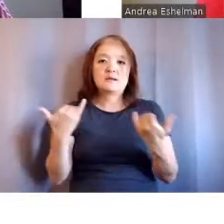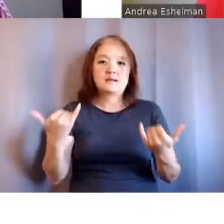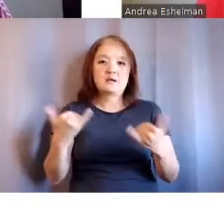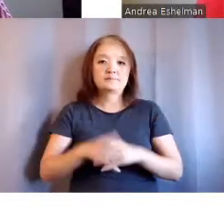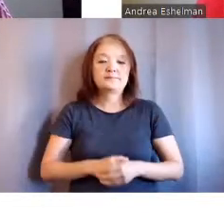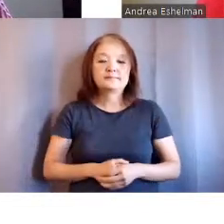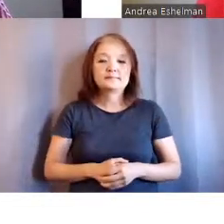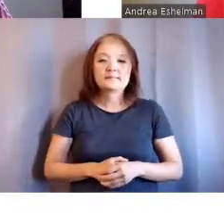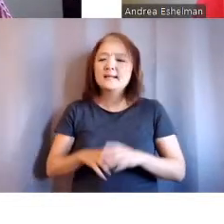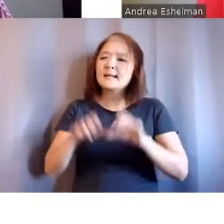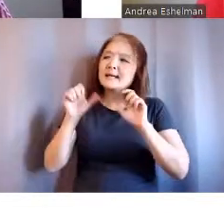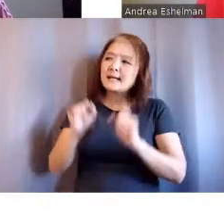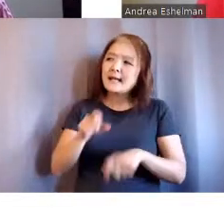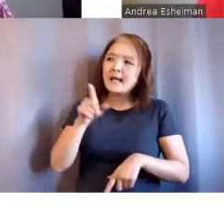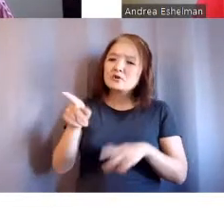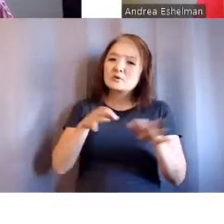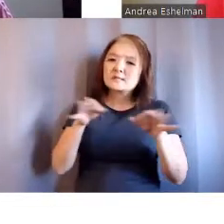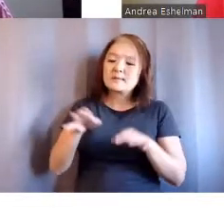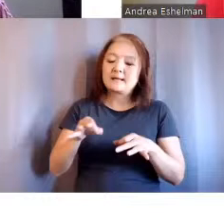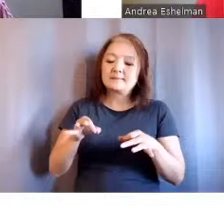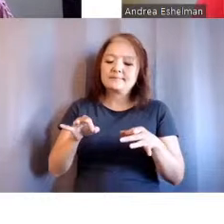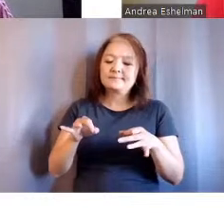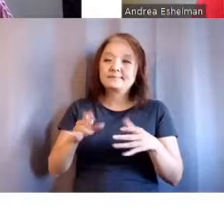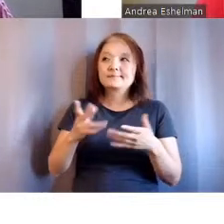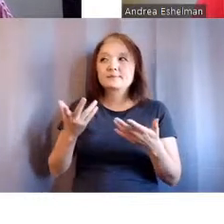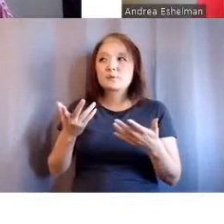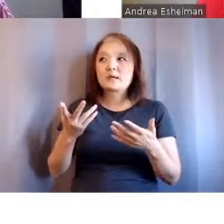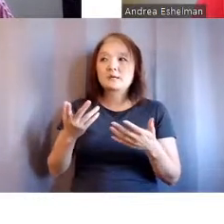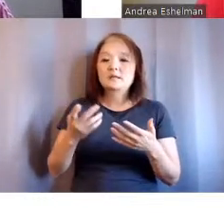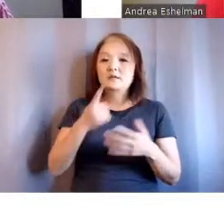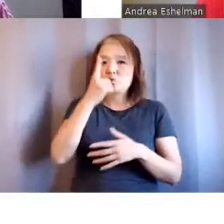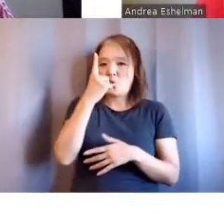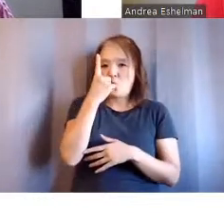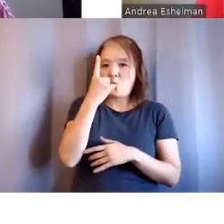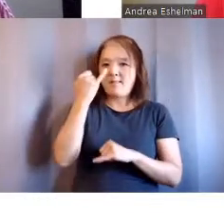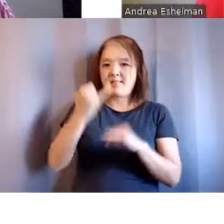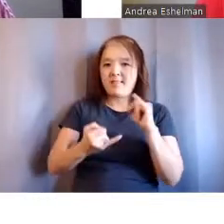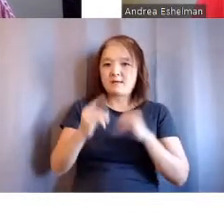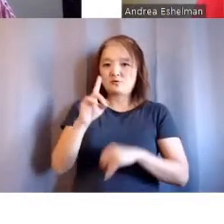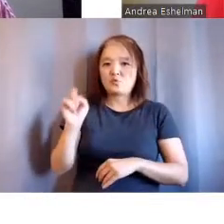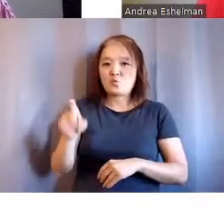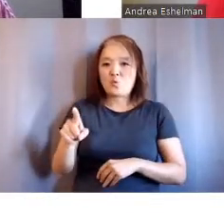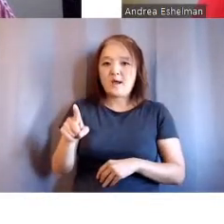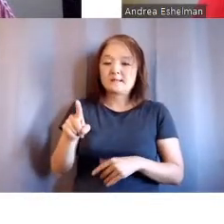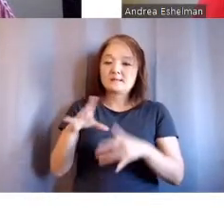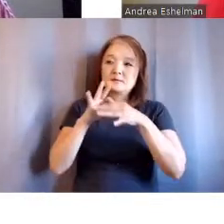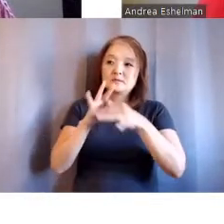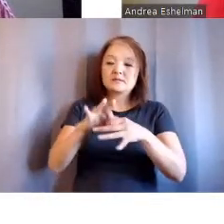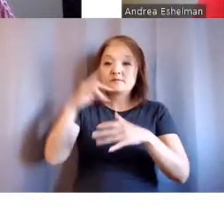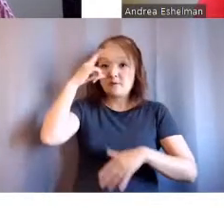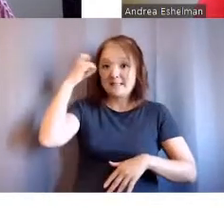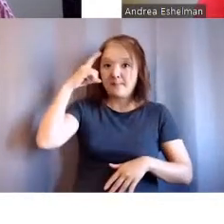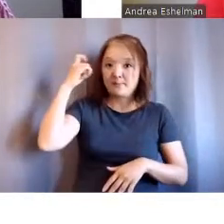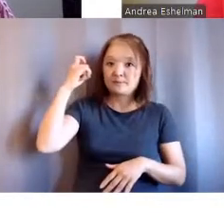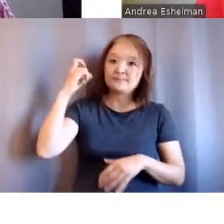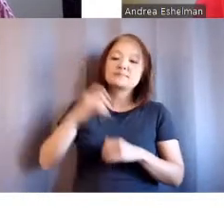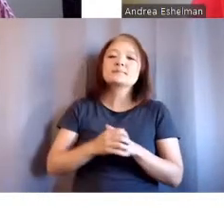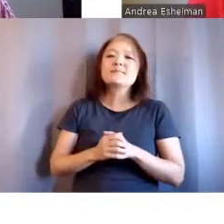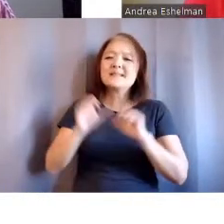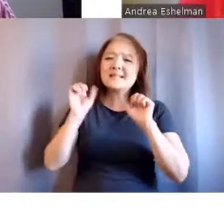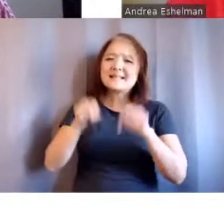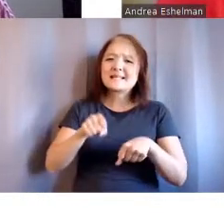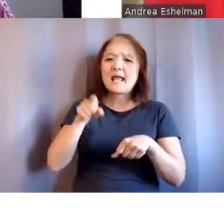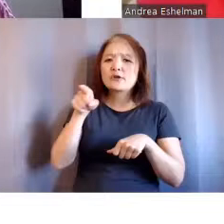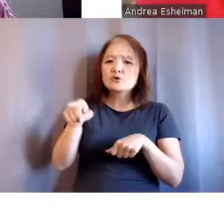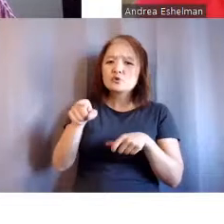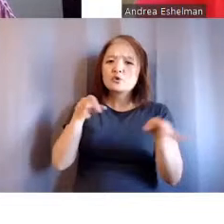Okay. Can you explain, so these are, it's one last question in terms of summer. Okay. Can you